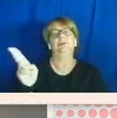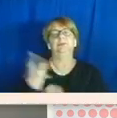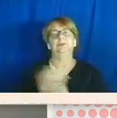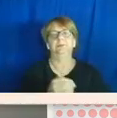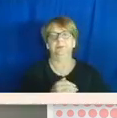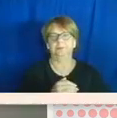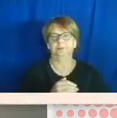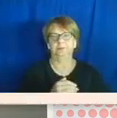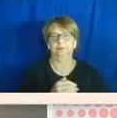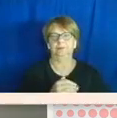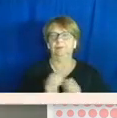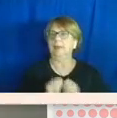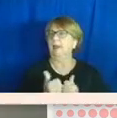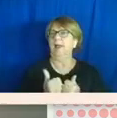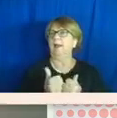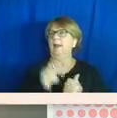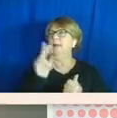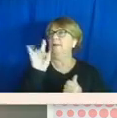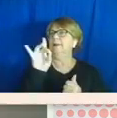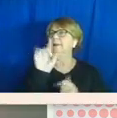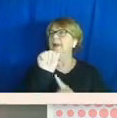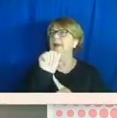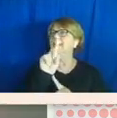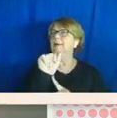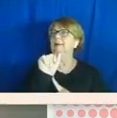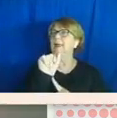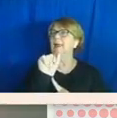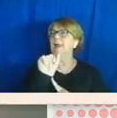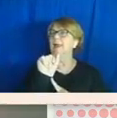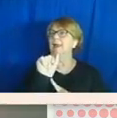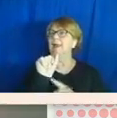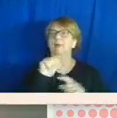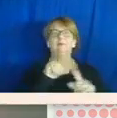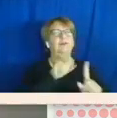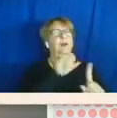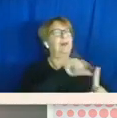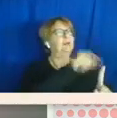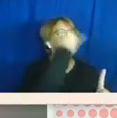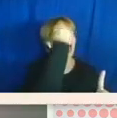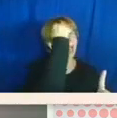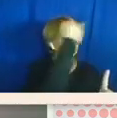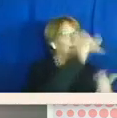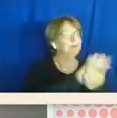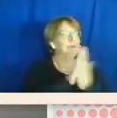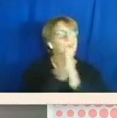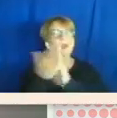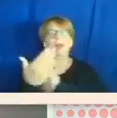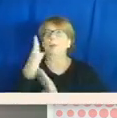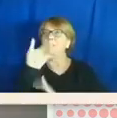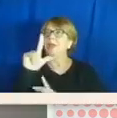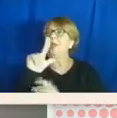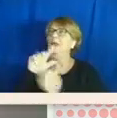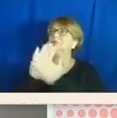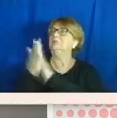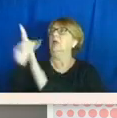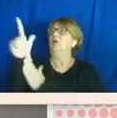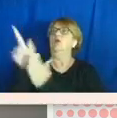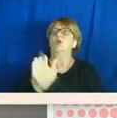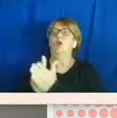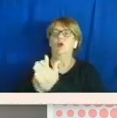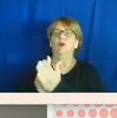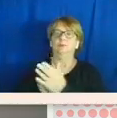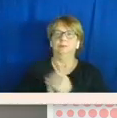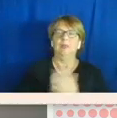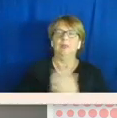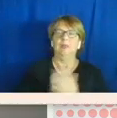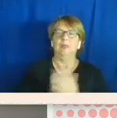How did the ADA go from an idea to a bill to a law? Thousands and thousands of bills